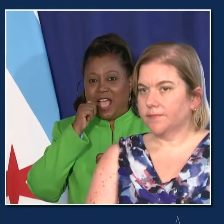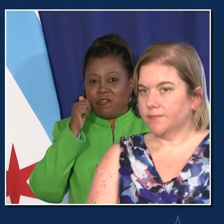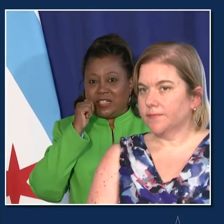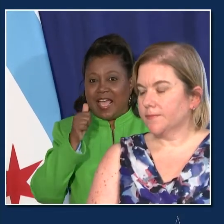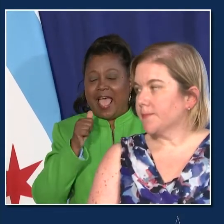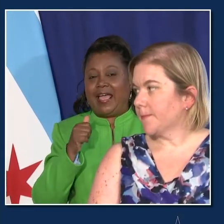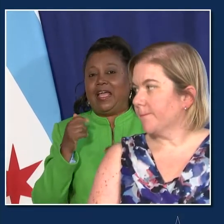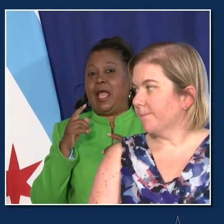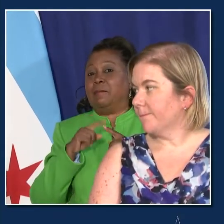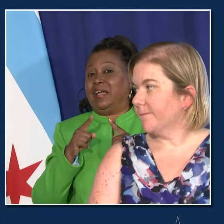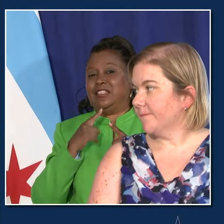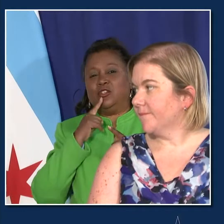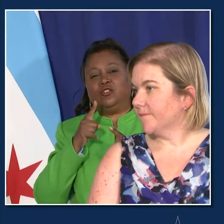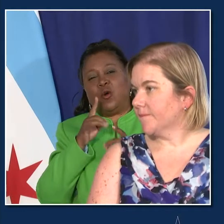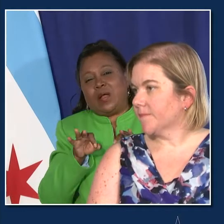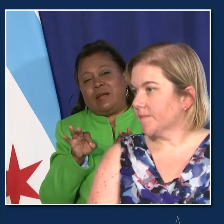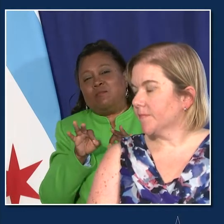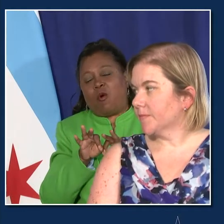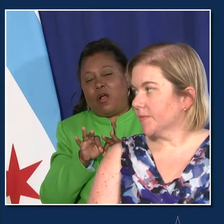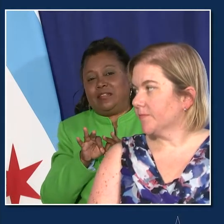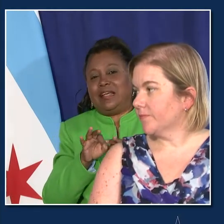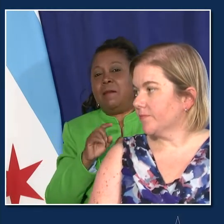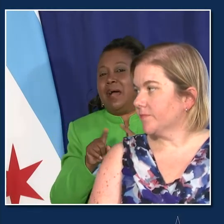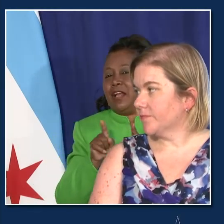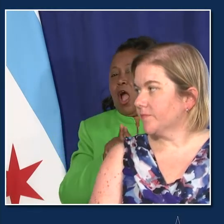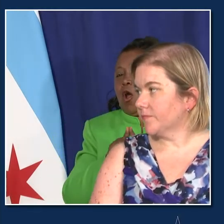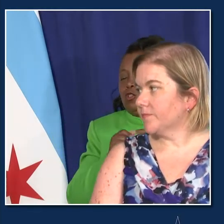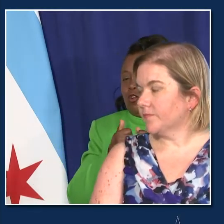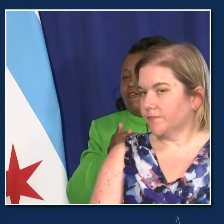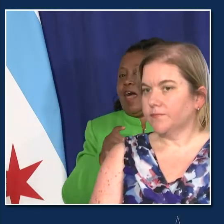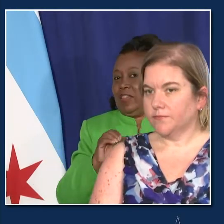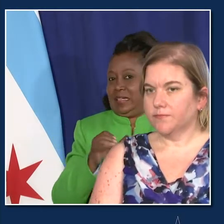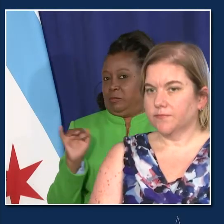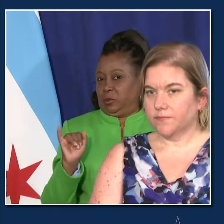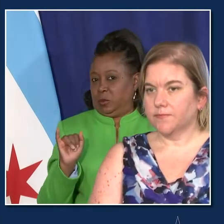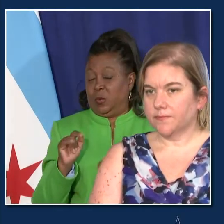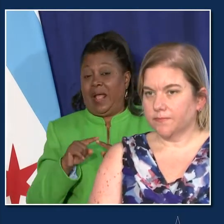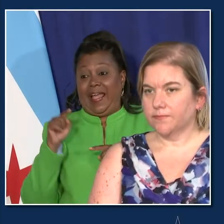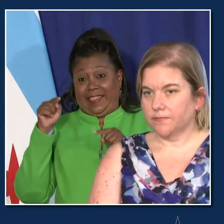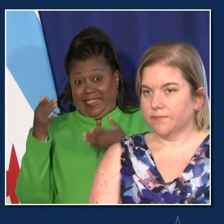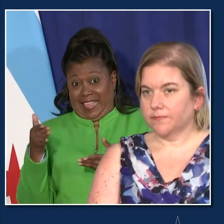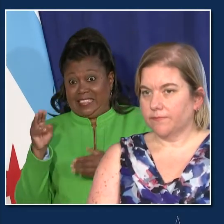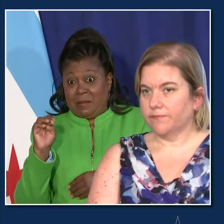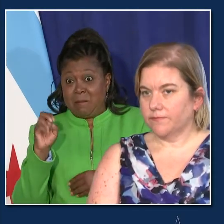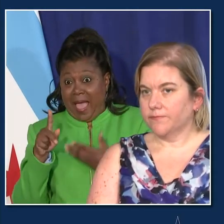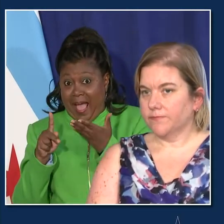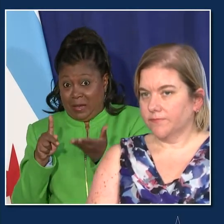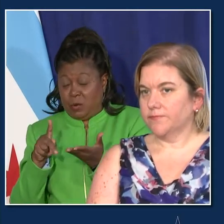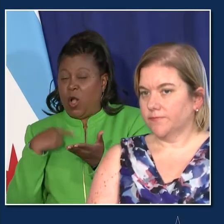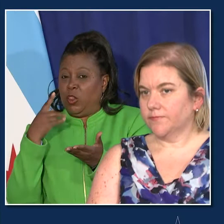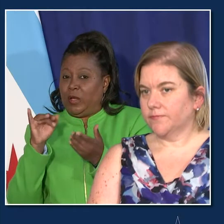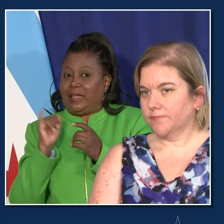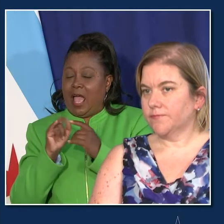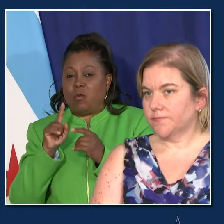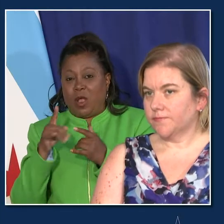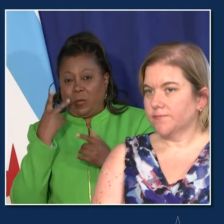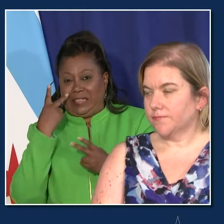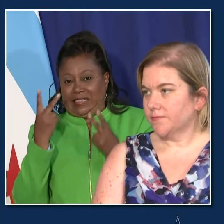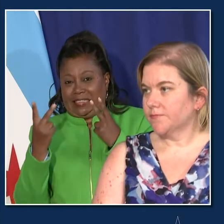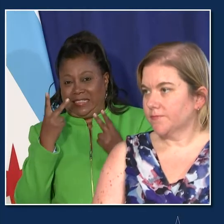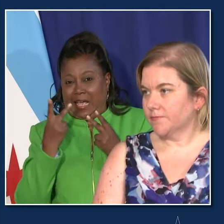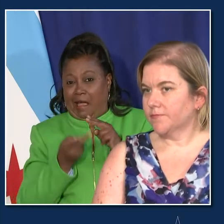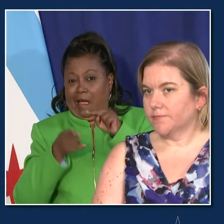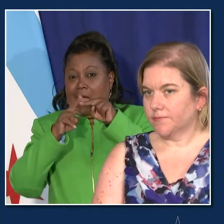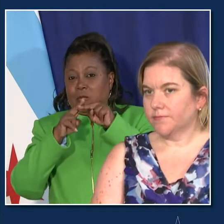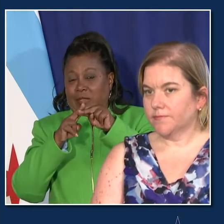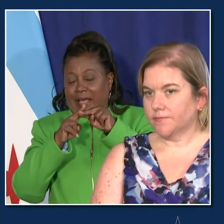day because it's so important. But I also follow these numbers. And this map, looking at where we've seen